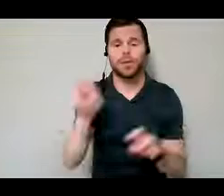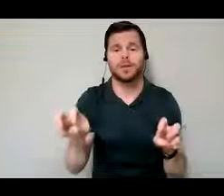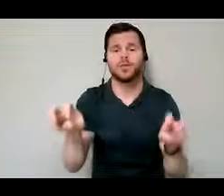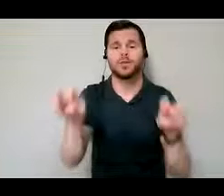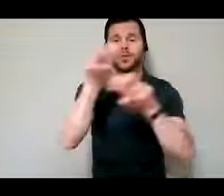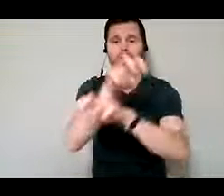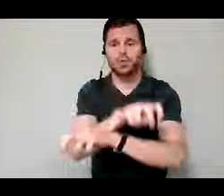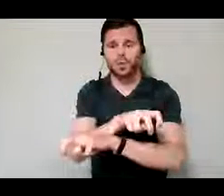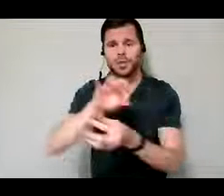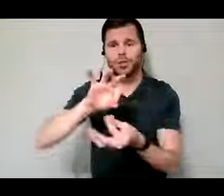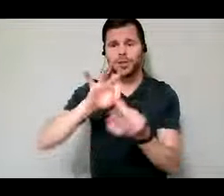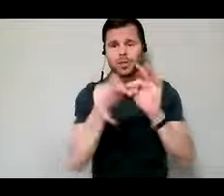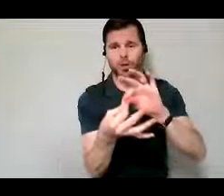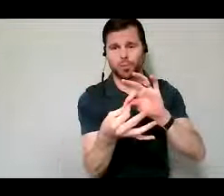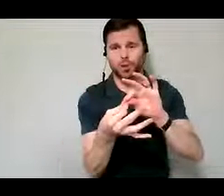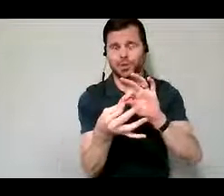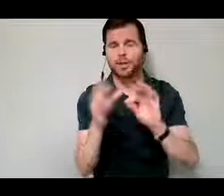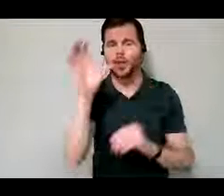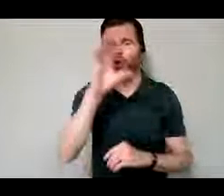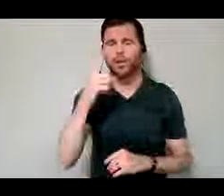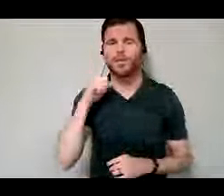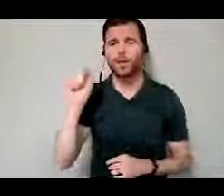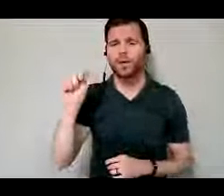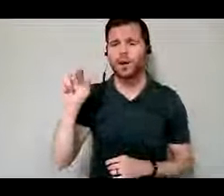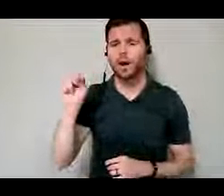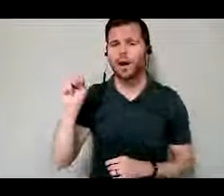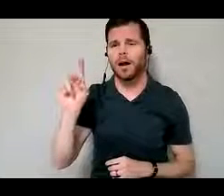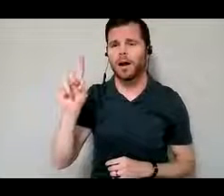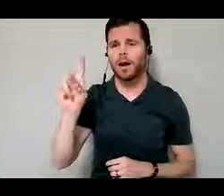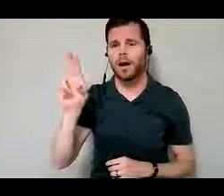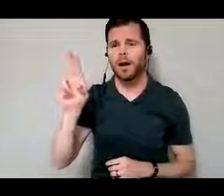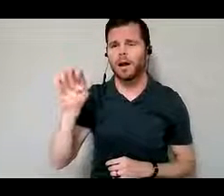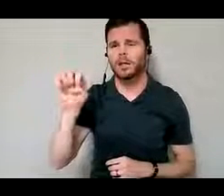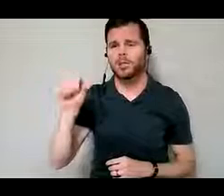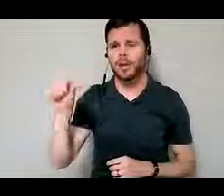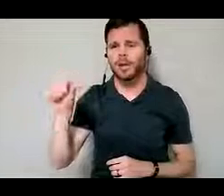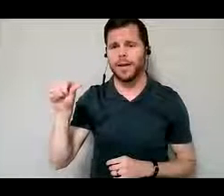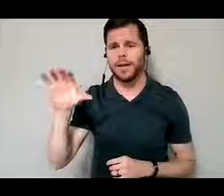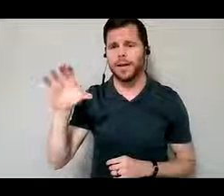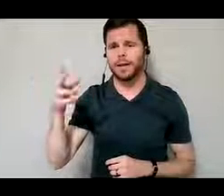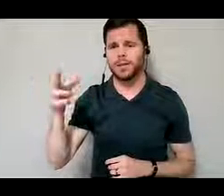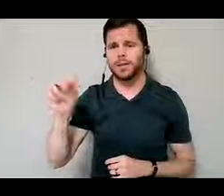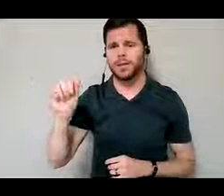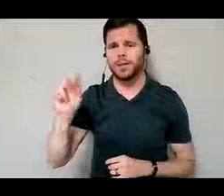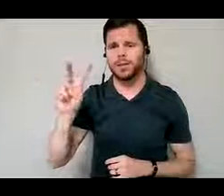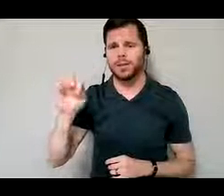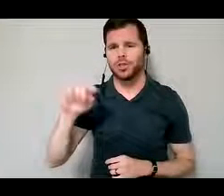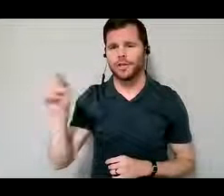Now we're going to transition into our next speaker, Marissa Maldonado. She is a fieldwork